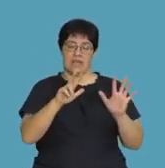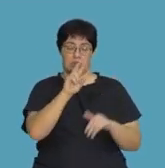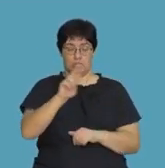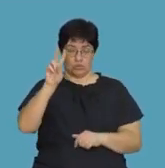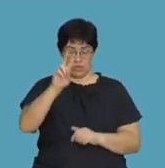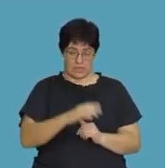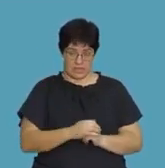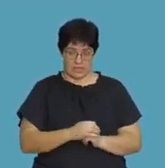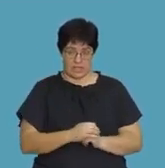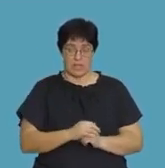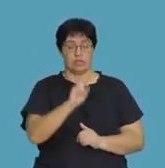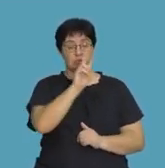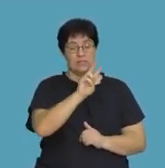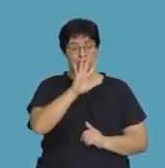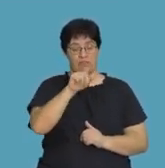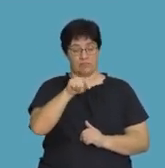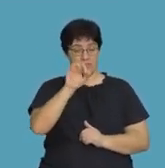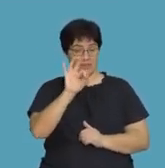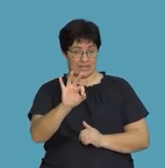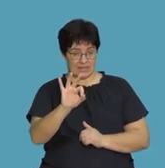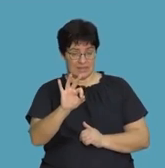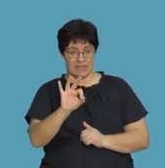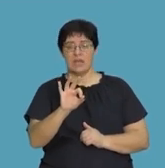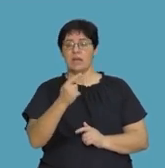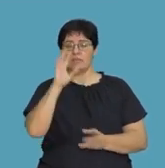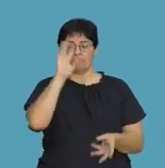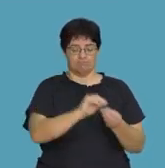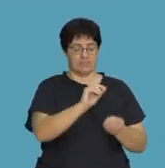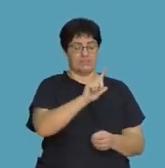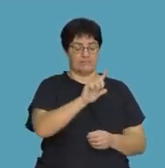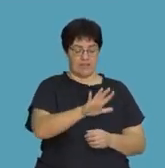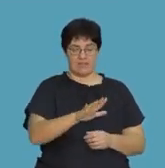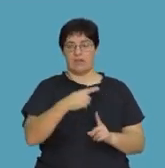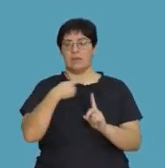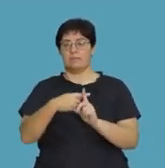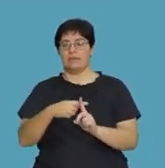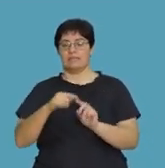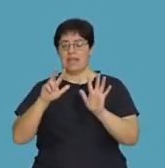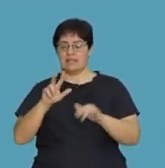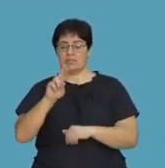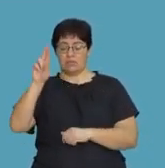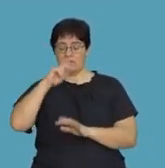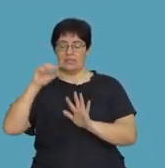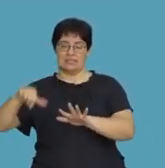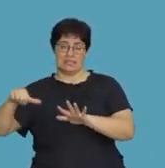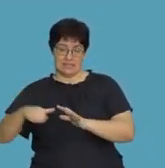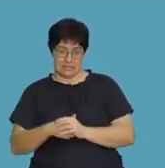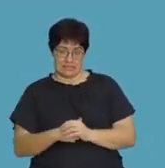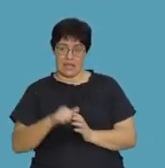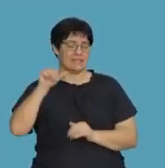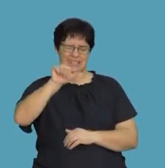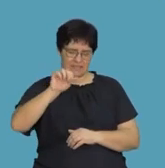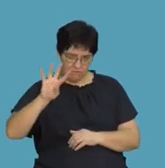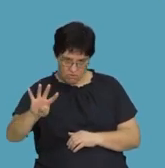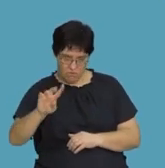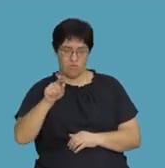me 8 squared. And 25 by 3 is supposed to be 75, plus 8 squared will